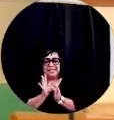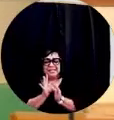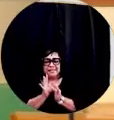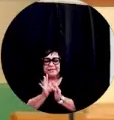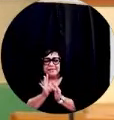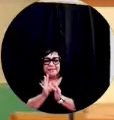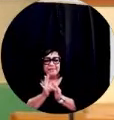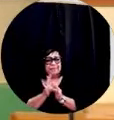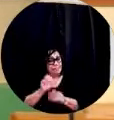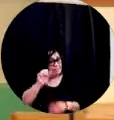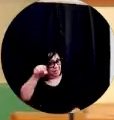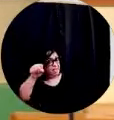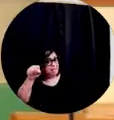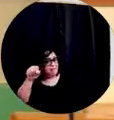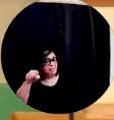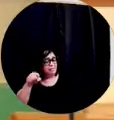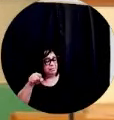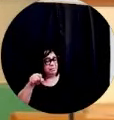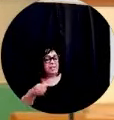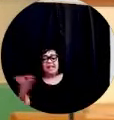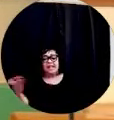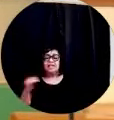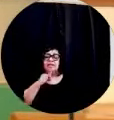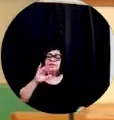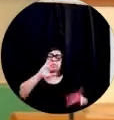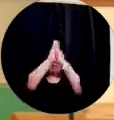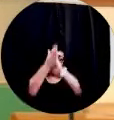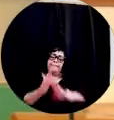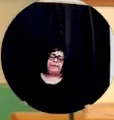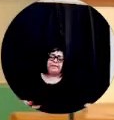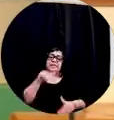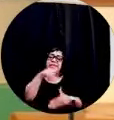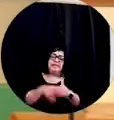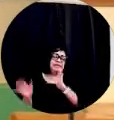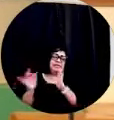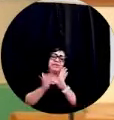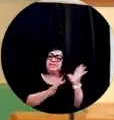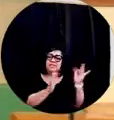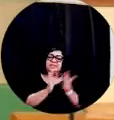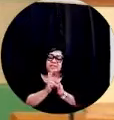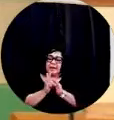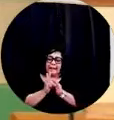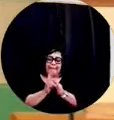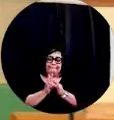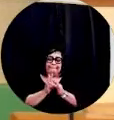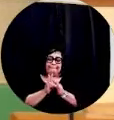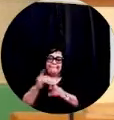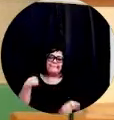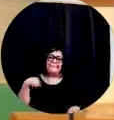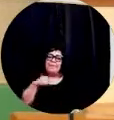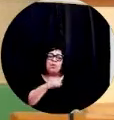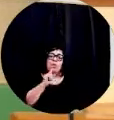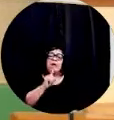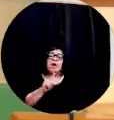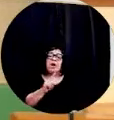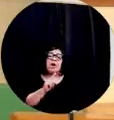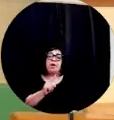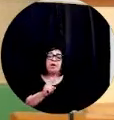Huh? There is peace in Jesus. We are accustomed to